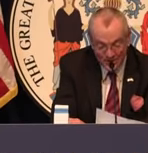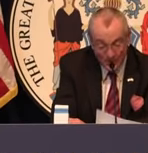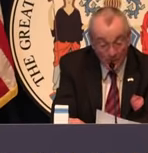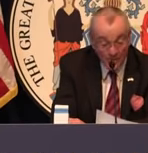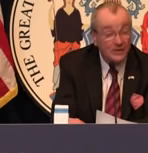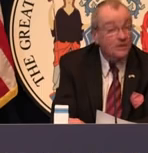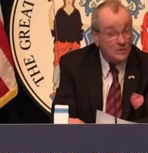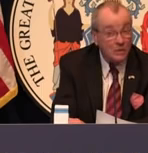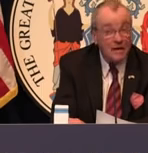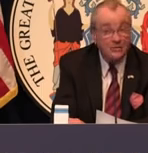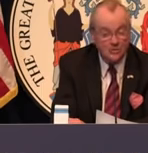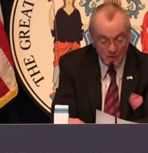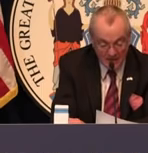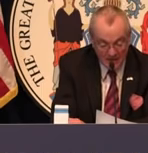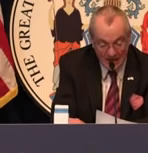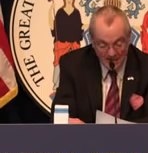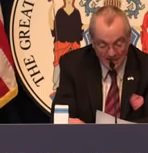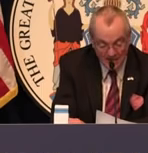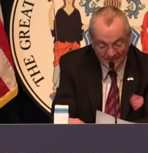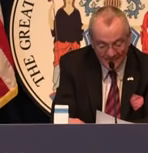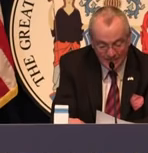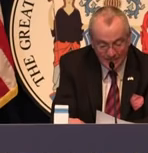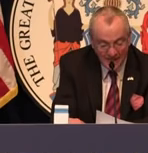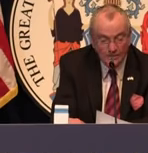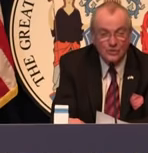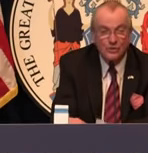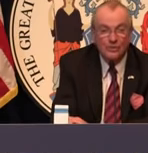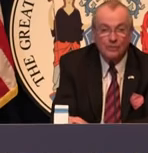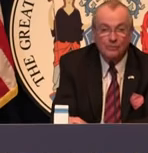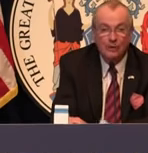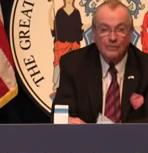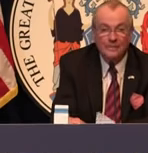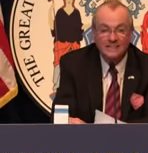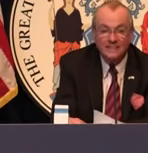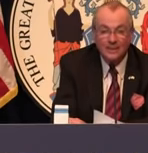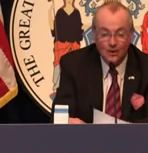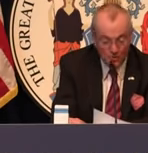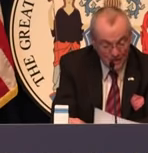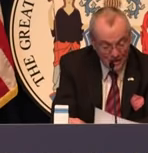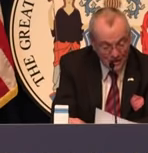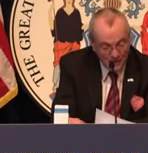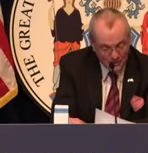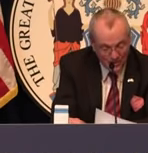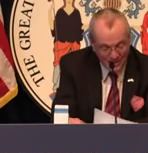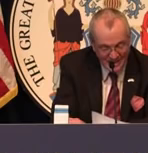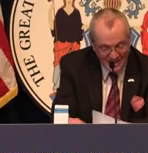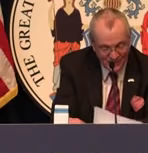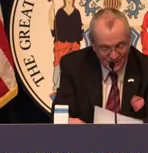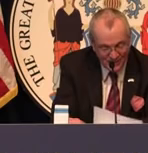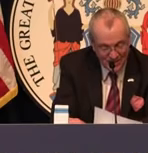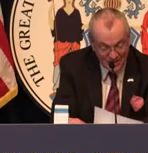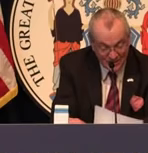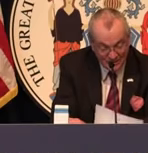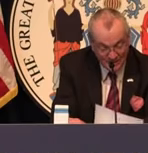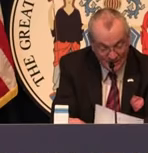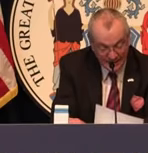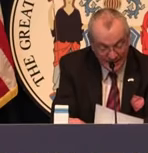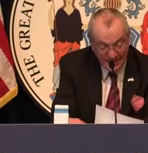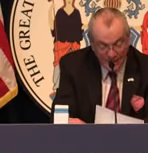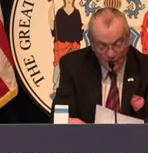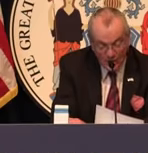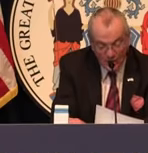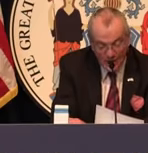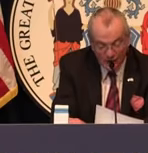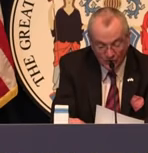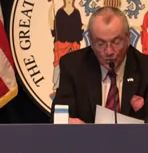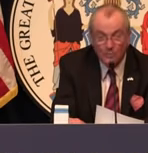Force, where he would eventually rise to the rank of captain. He made New Jersey his permanent home the year I was born, in 1957. He